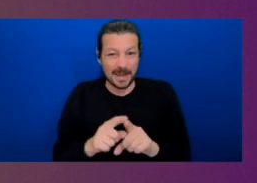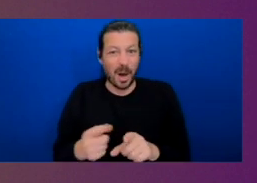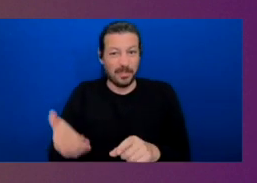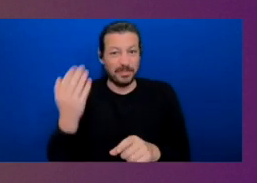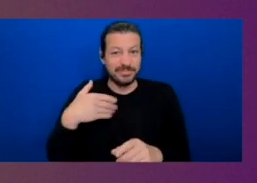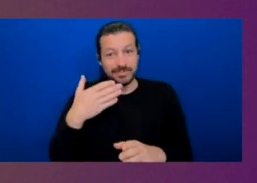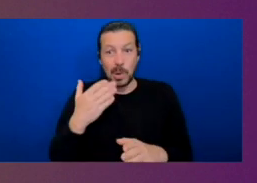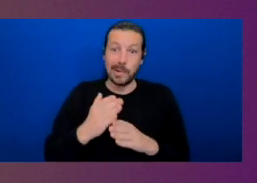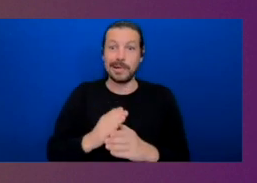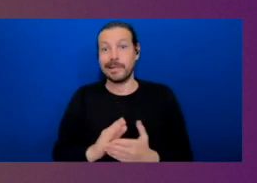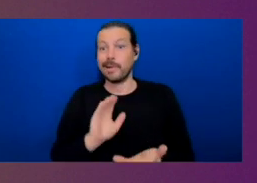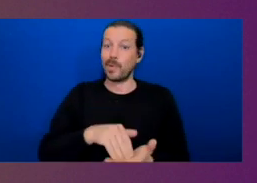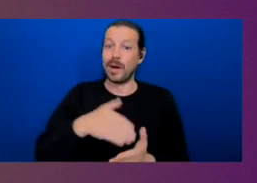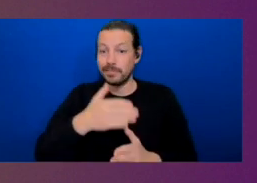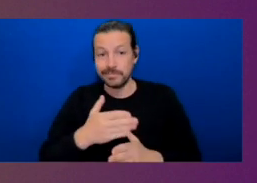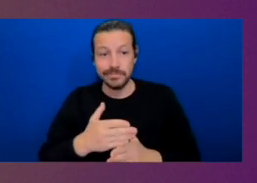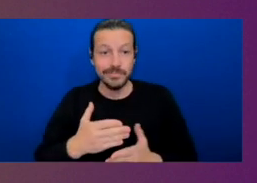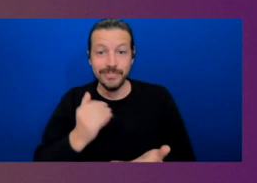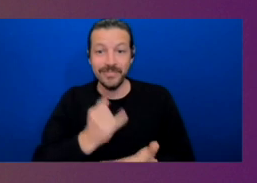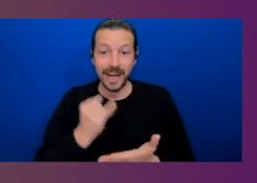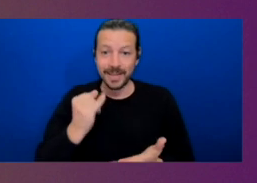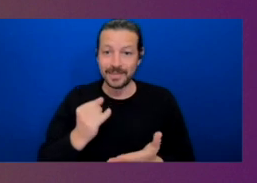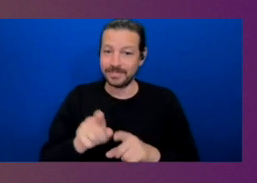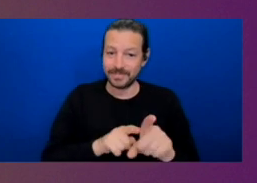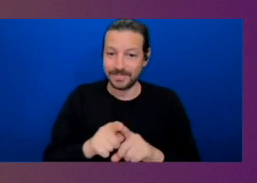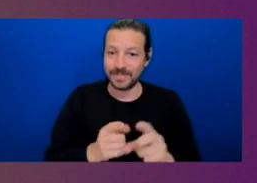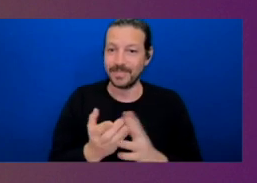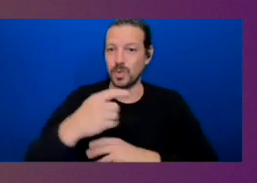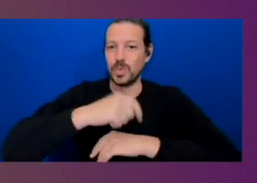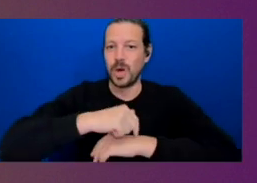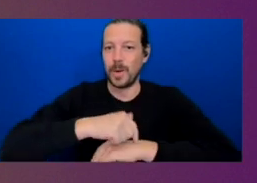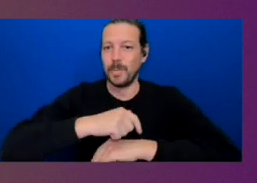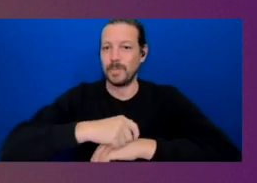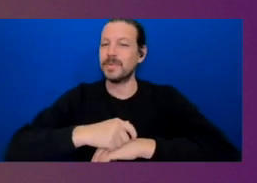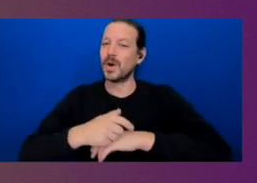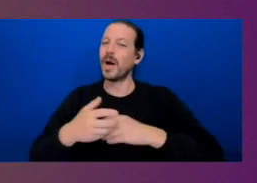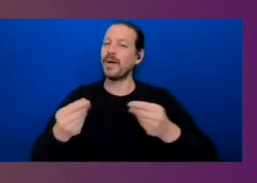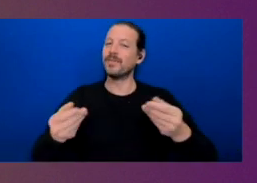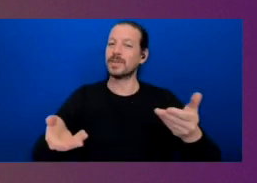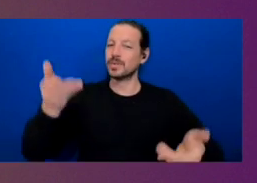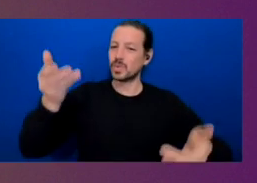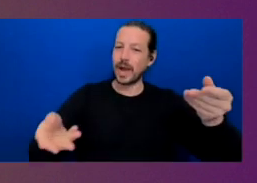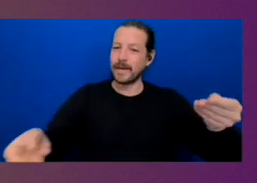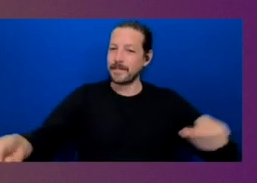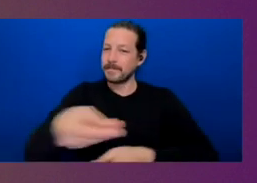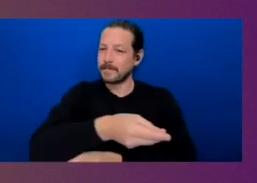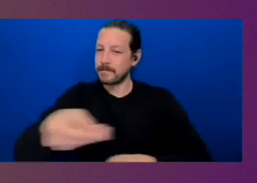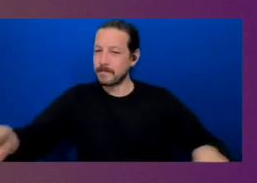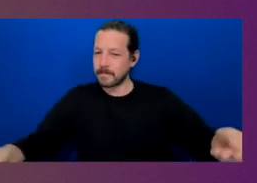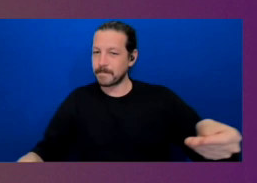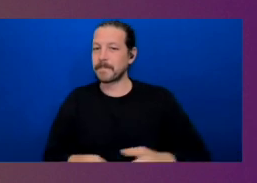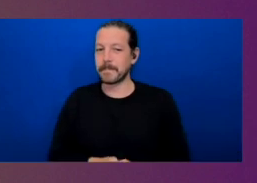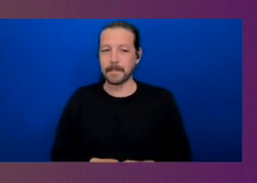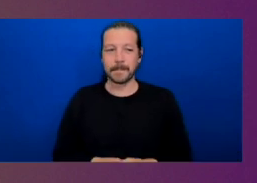that you turn up and you learn over time. So recognizing that there's a trade-off either side and actually trying to balance. And again,